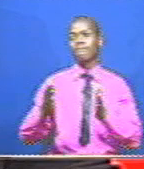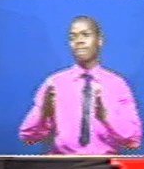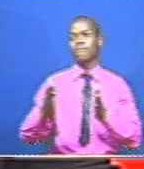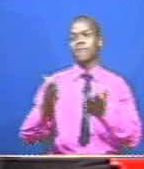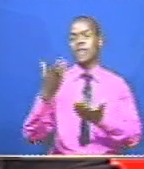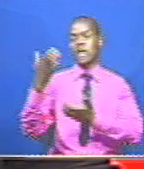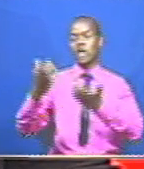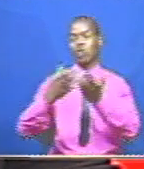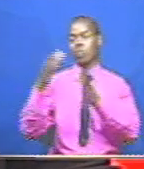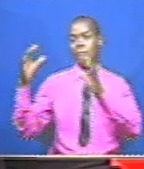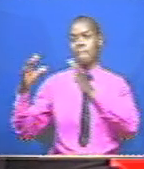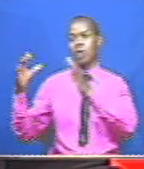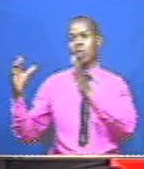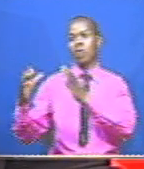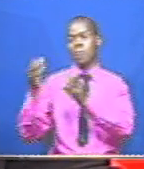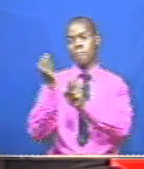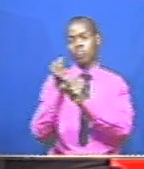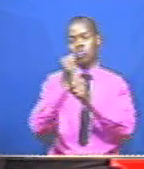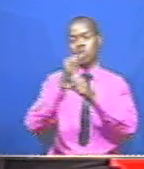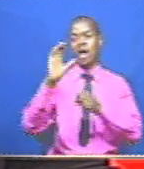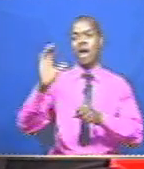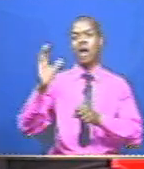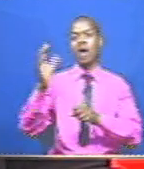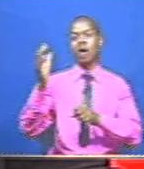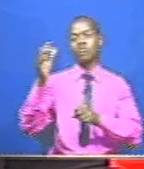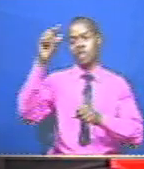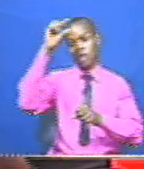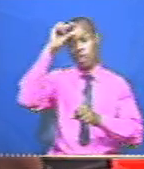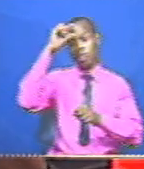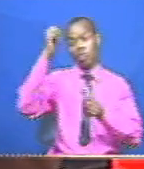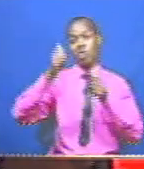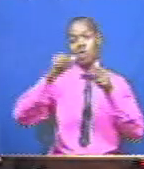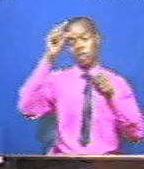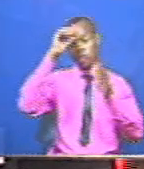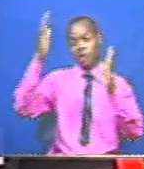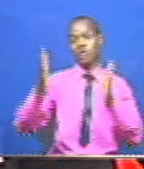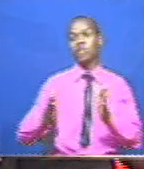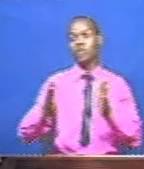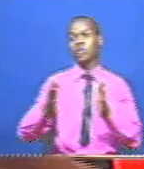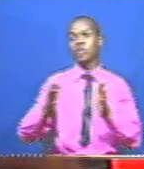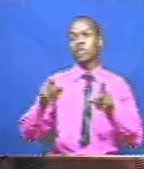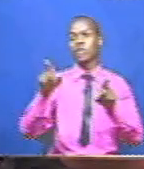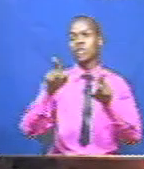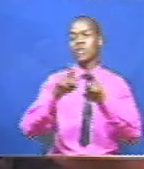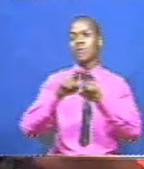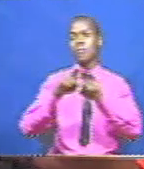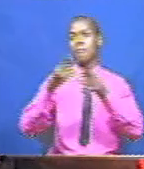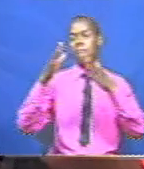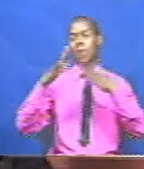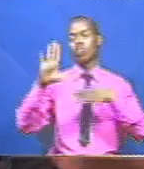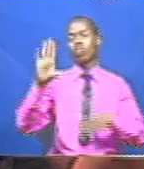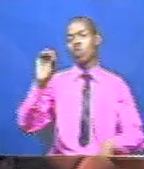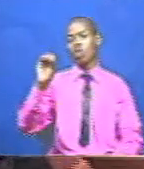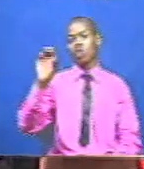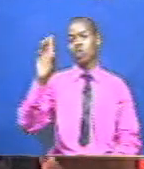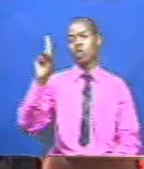economic blocks are formation by county governments, which is the county governors form at the apex and call it the board. You know, it is